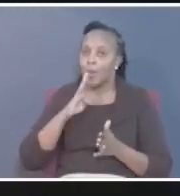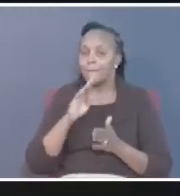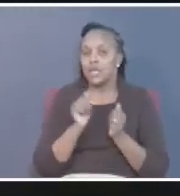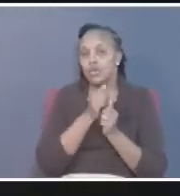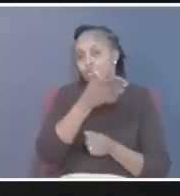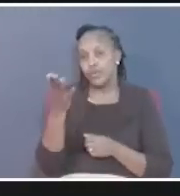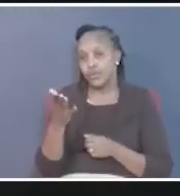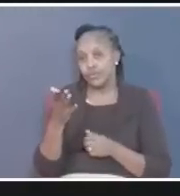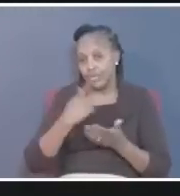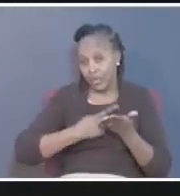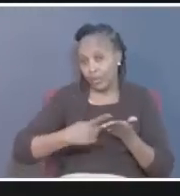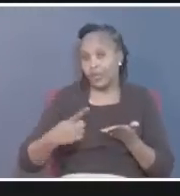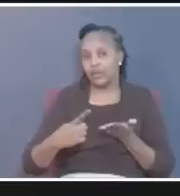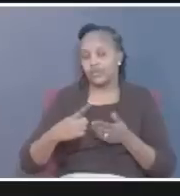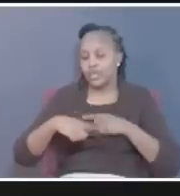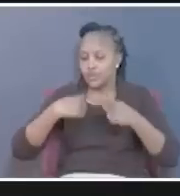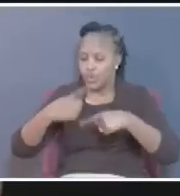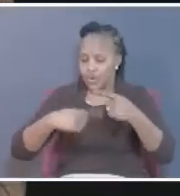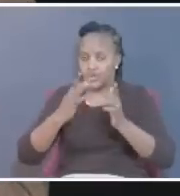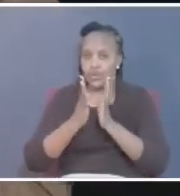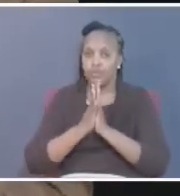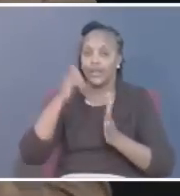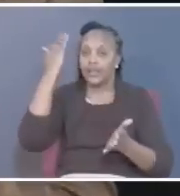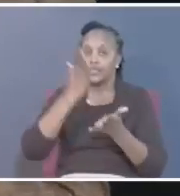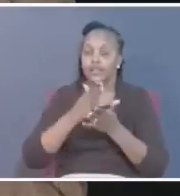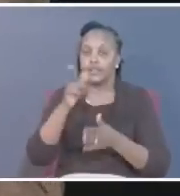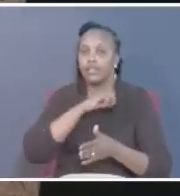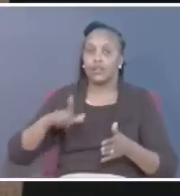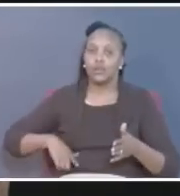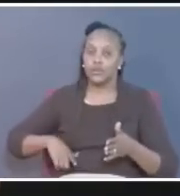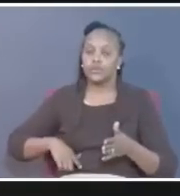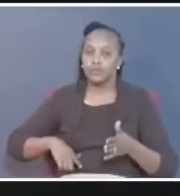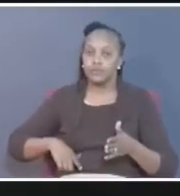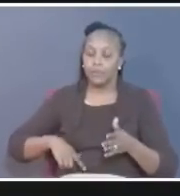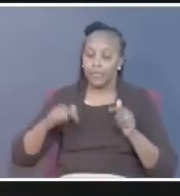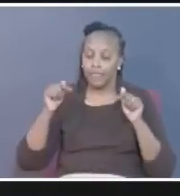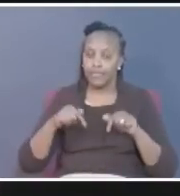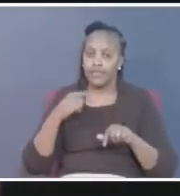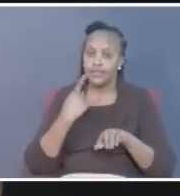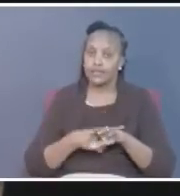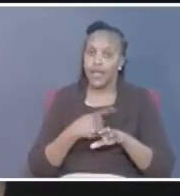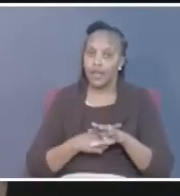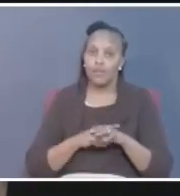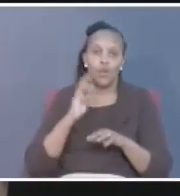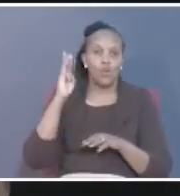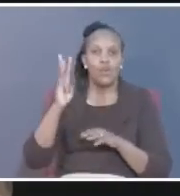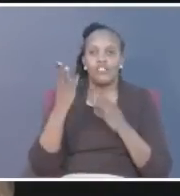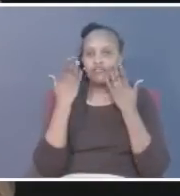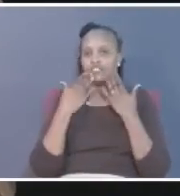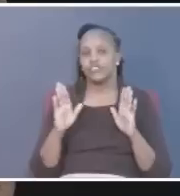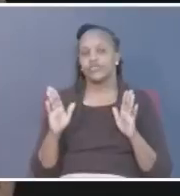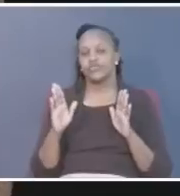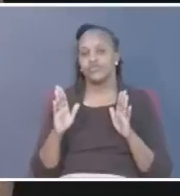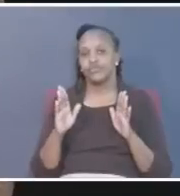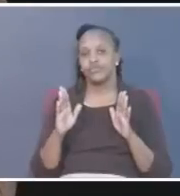week. And as you continue praying and trusting God together with us, that this season will pass. And we believe